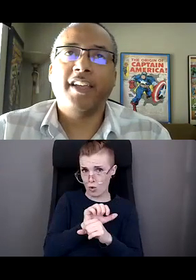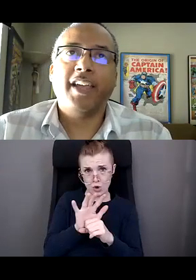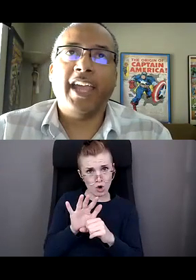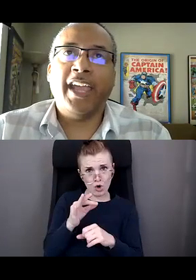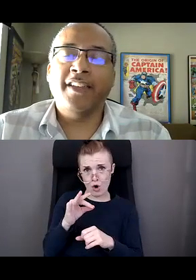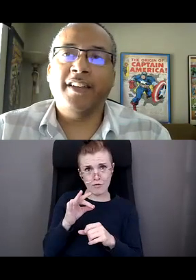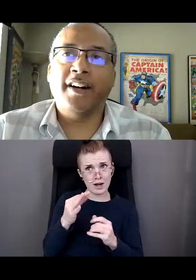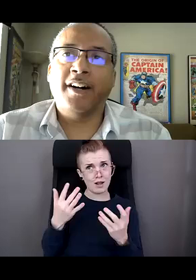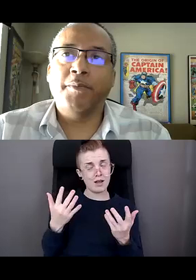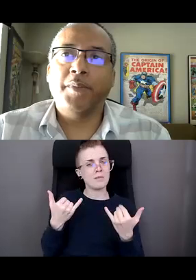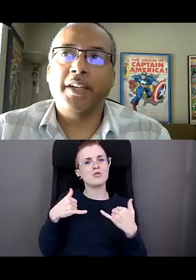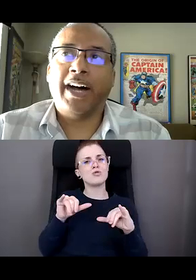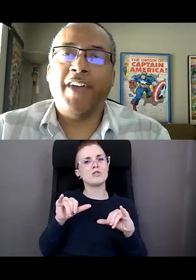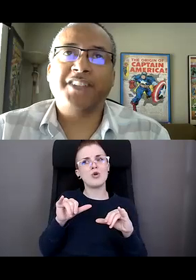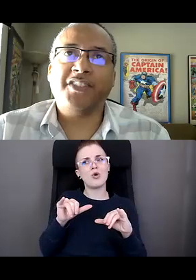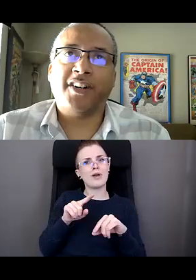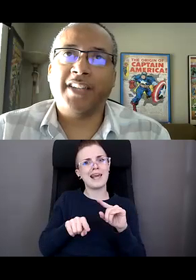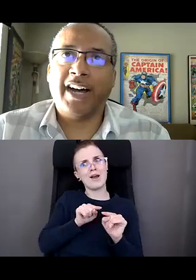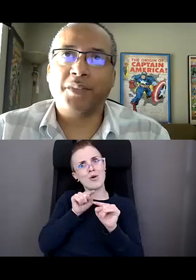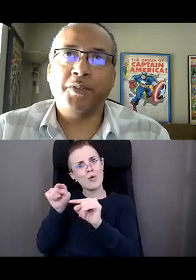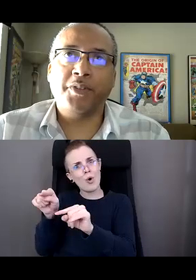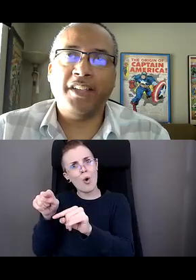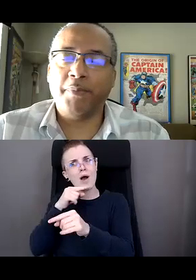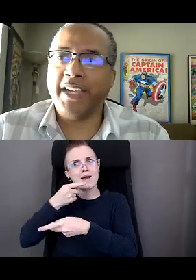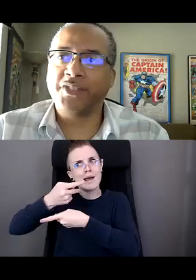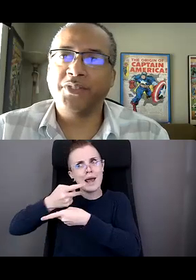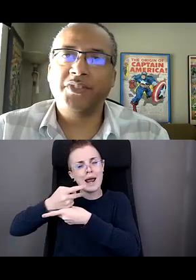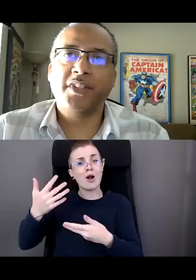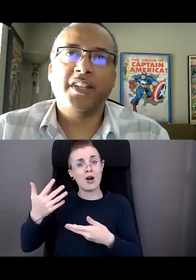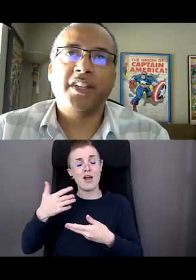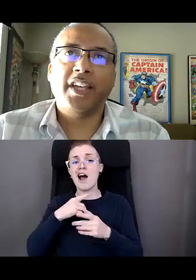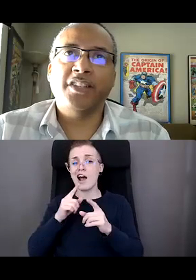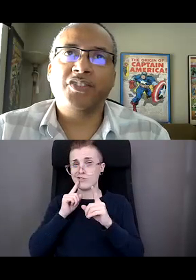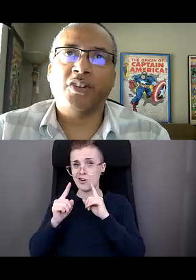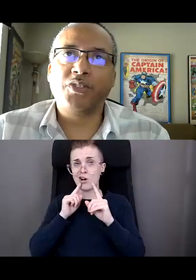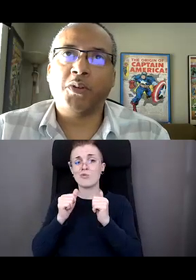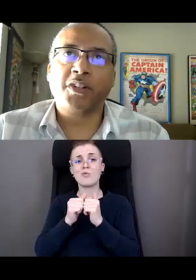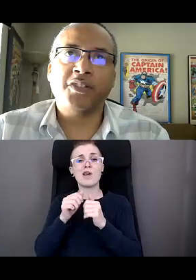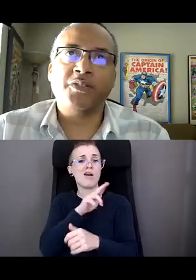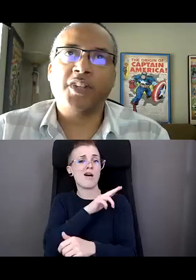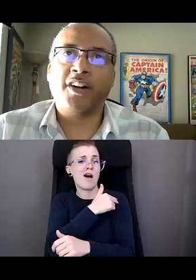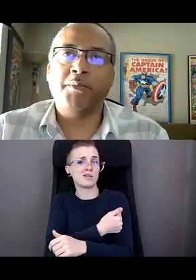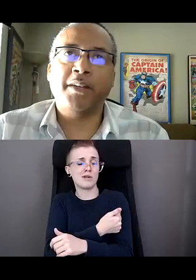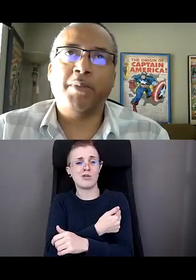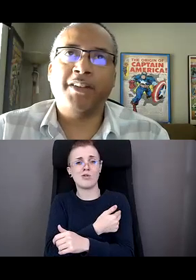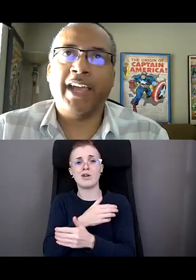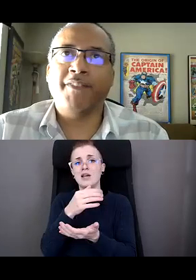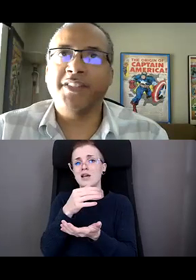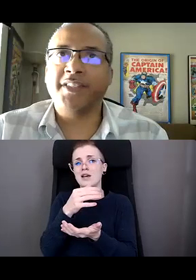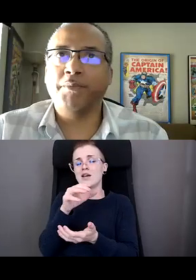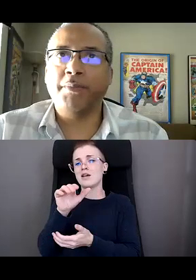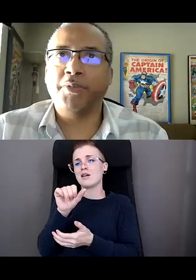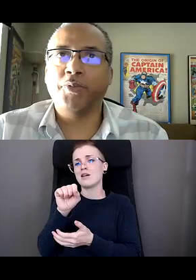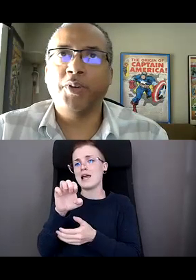care. And I've actually talked to hospital case managers and social workers who talk to me about